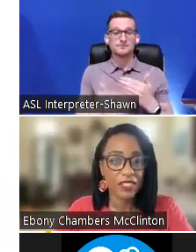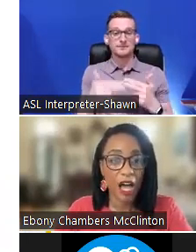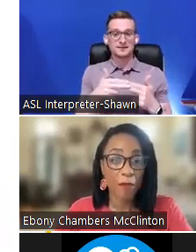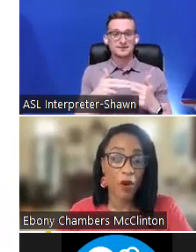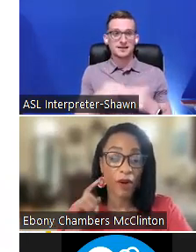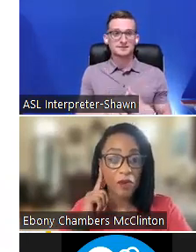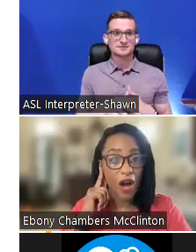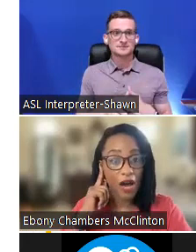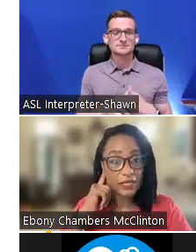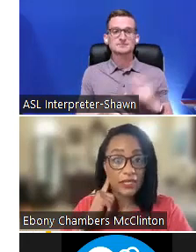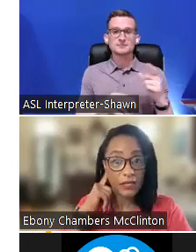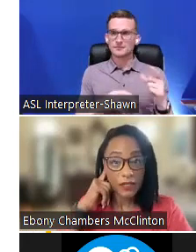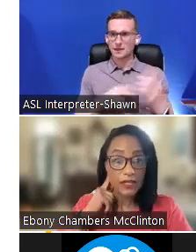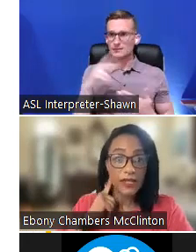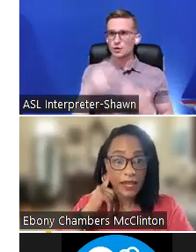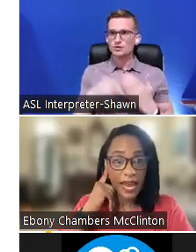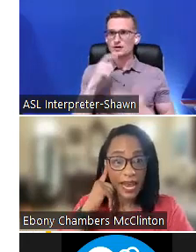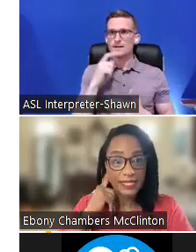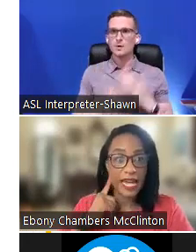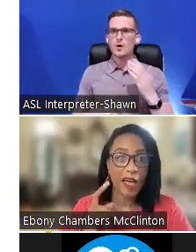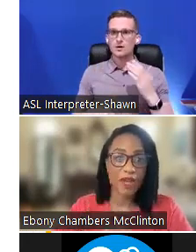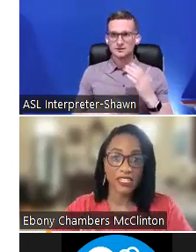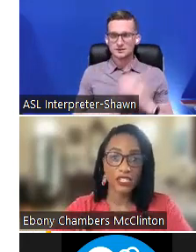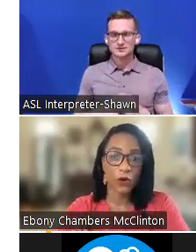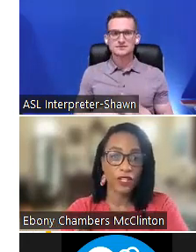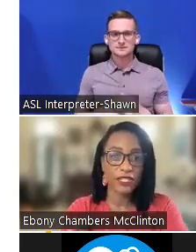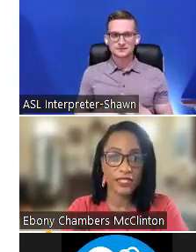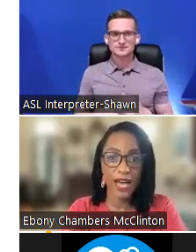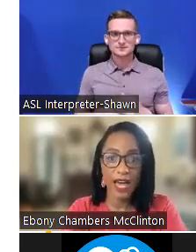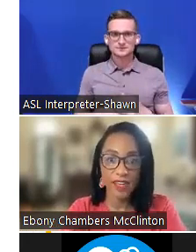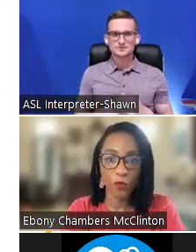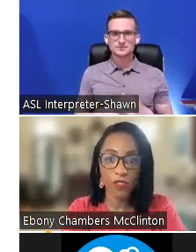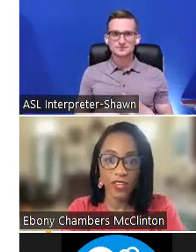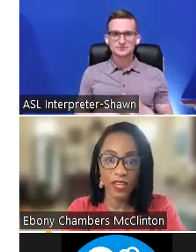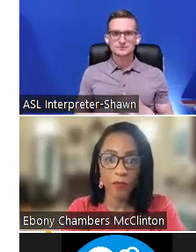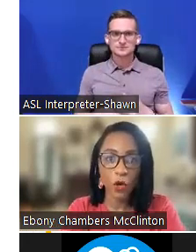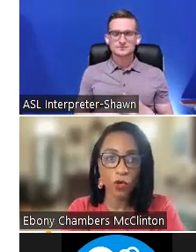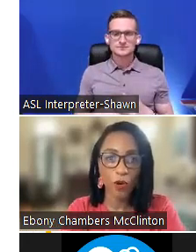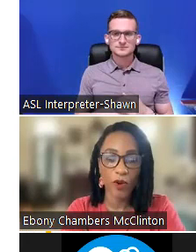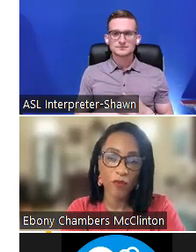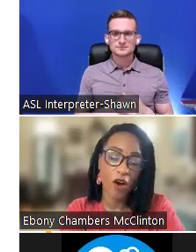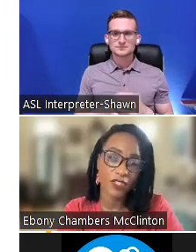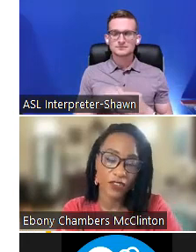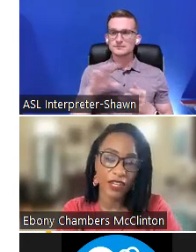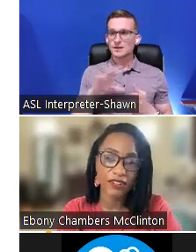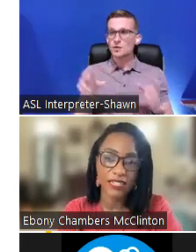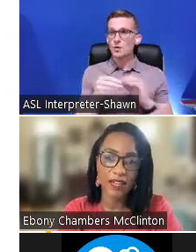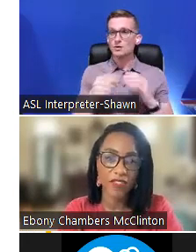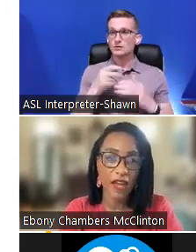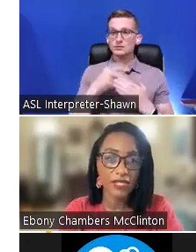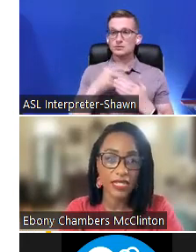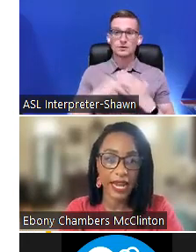This is program cost. And so this is the total program cost for the year